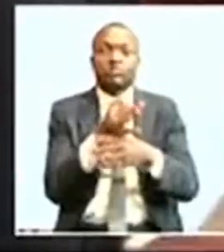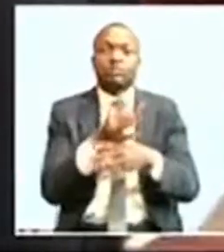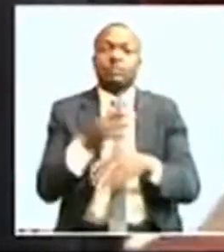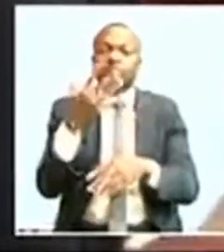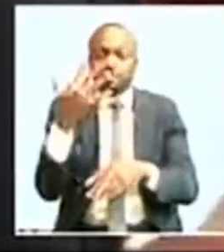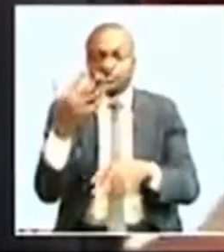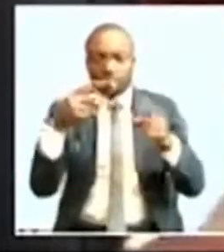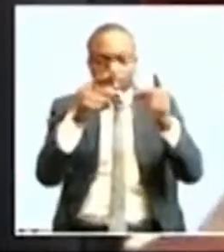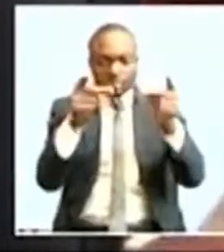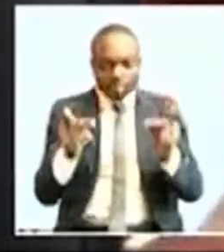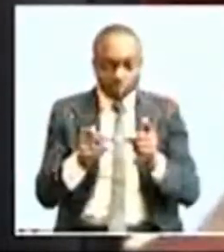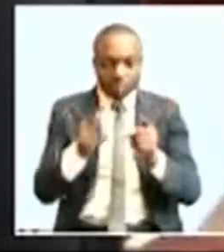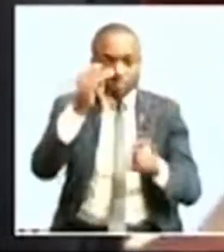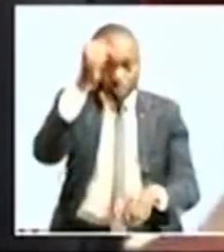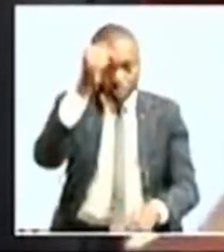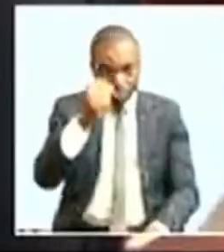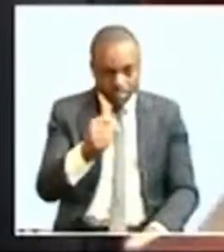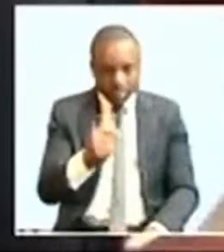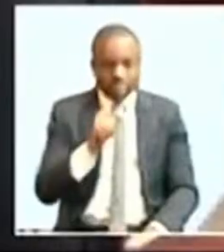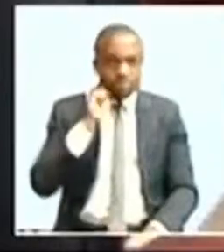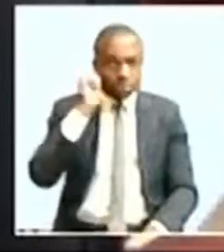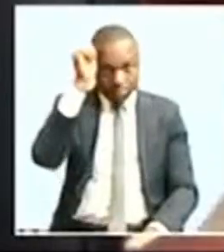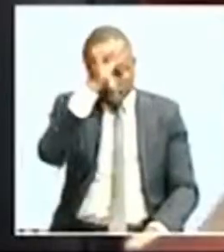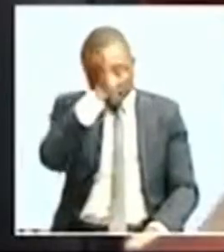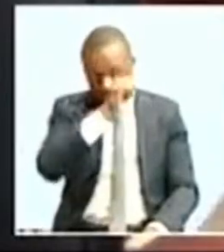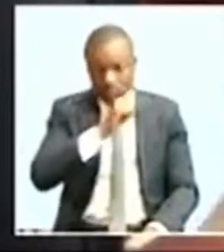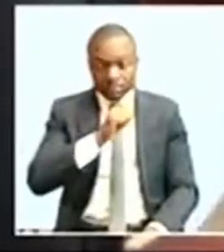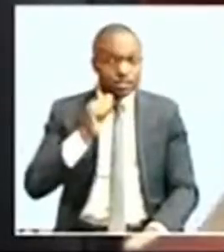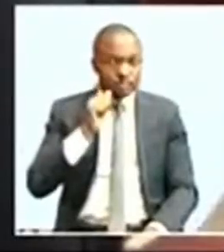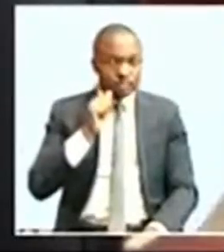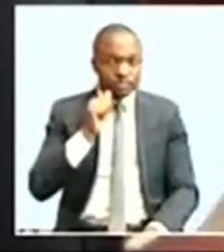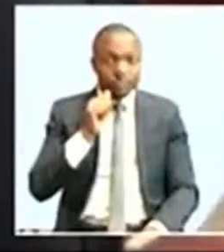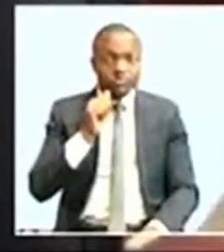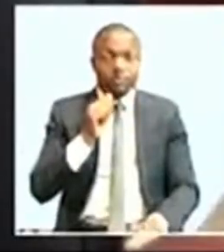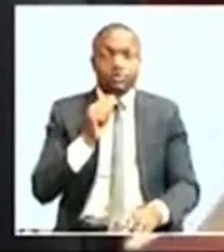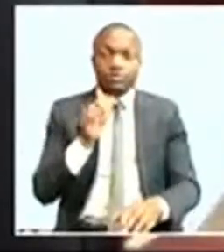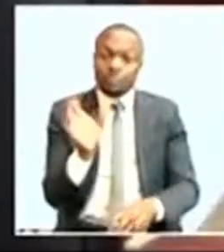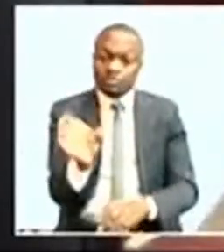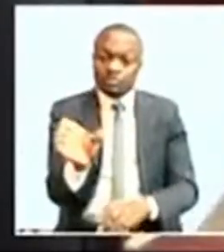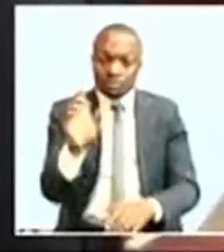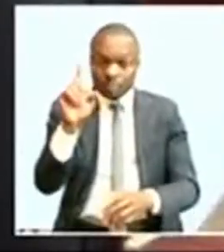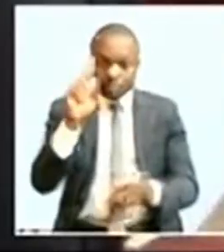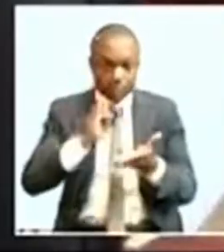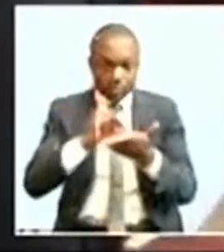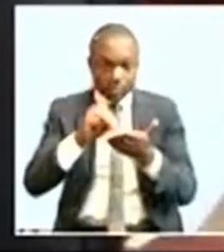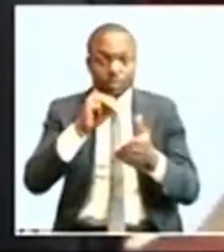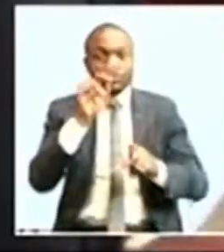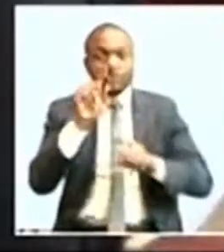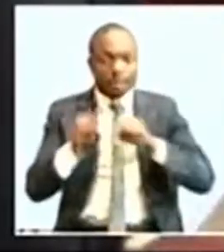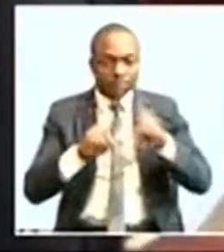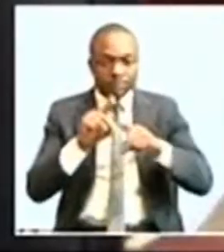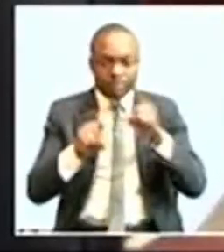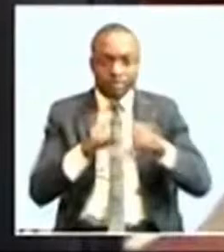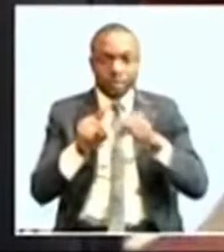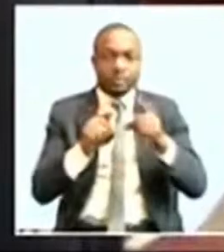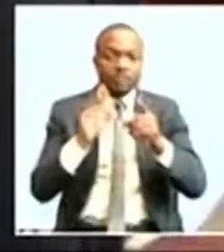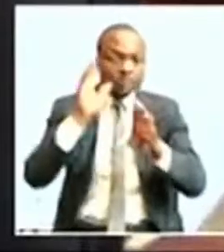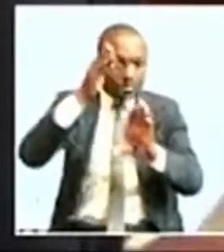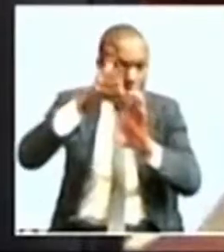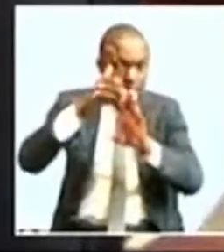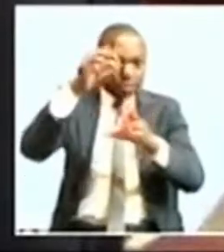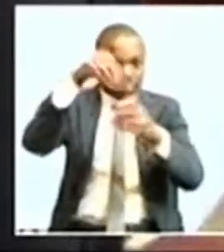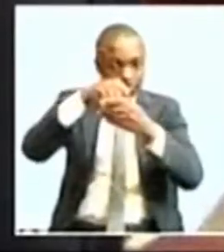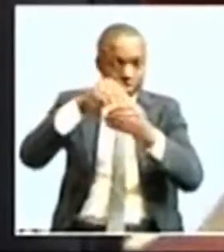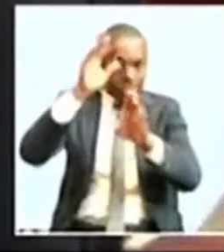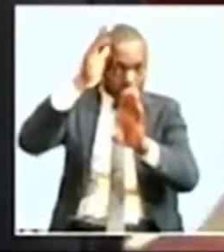fifth position in Southern Africa. The sector supports the livelihoods of over 1 million people, both directly and indirectly.